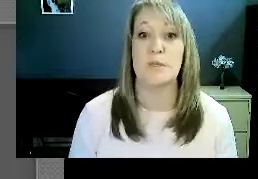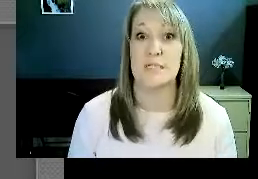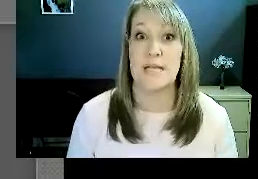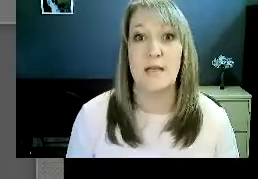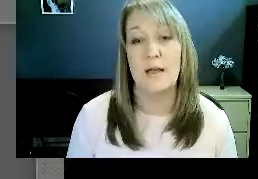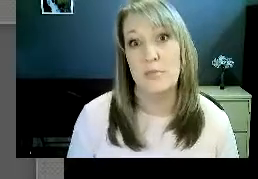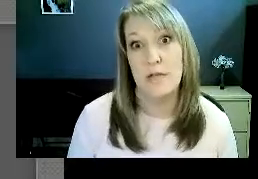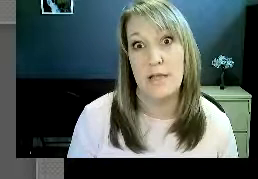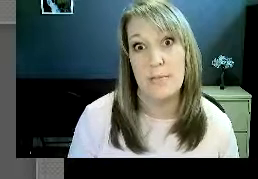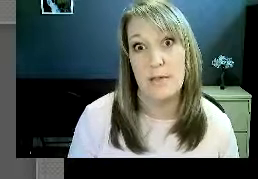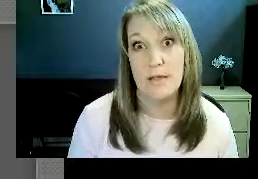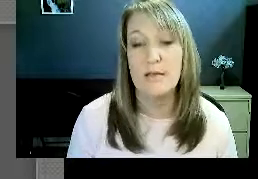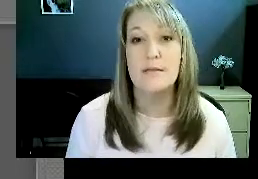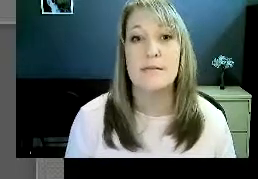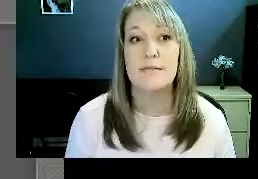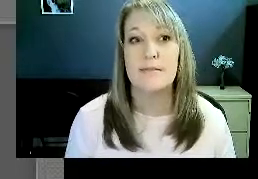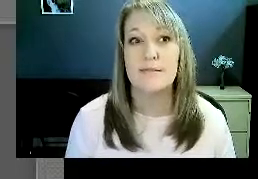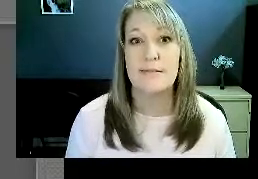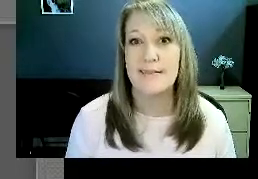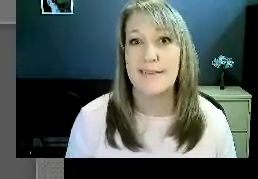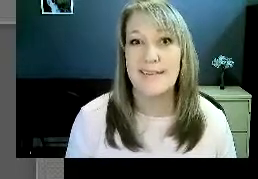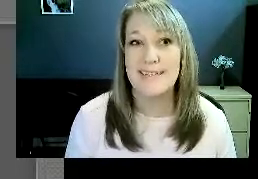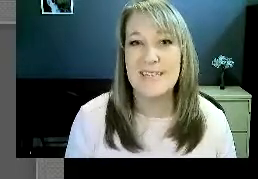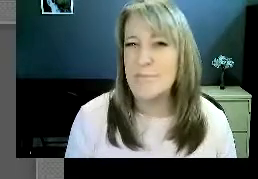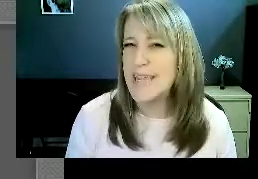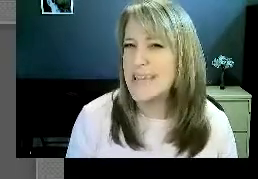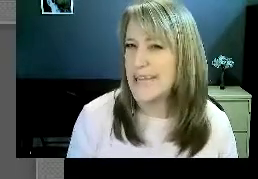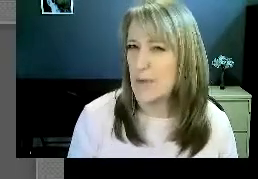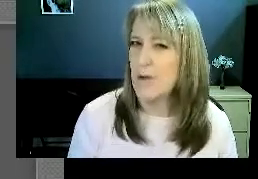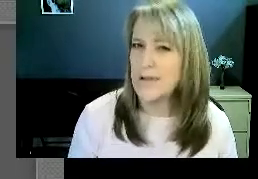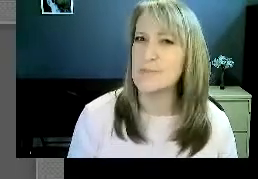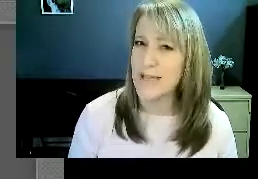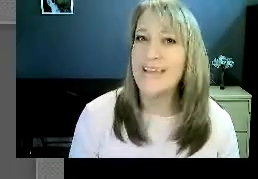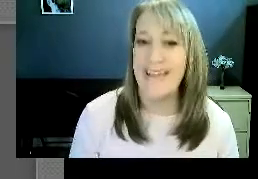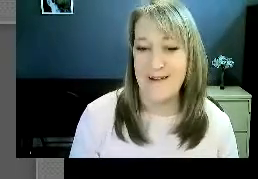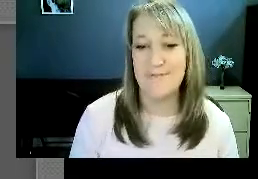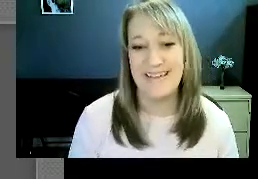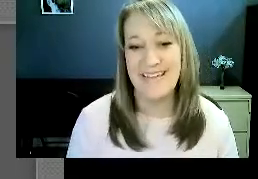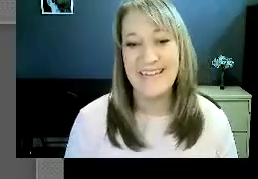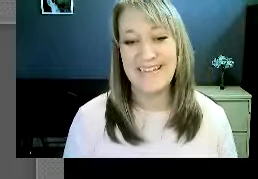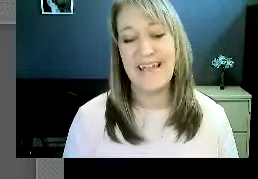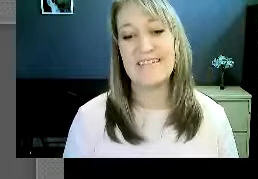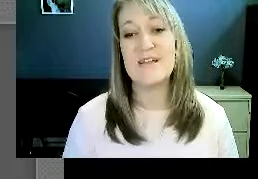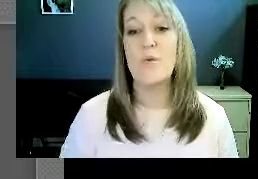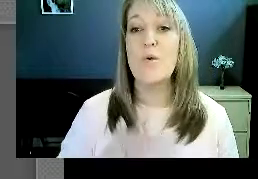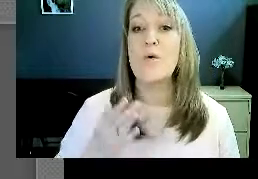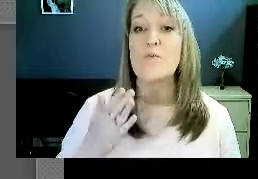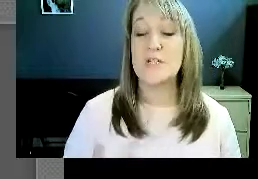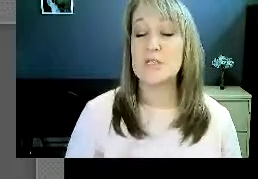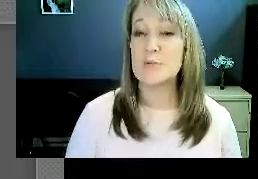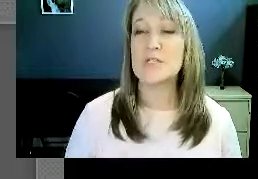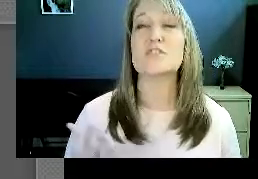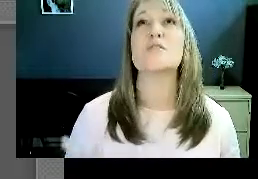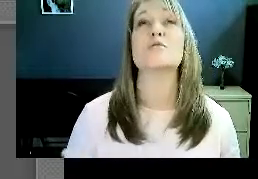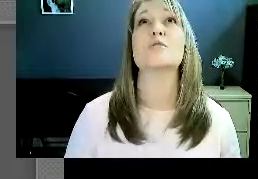just barely said, I'm really happy. It didn't mean that I was really happy. Okay, so